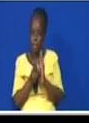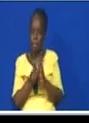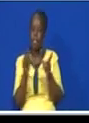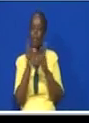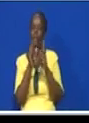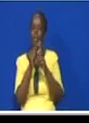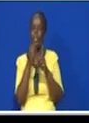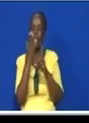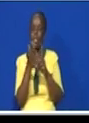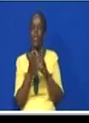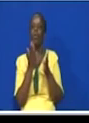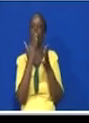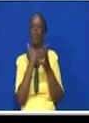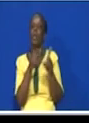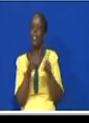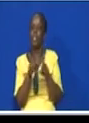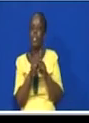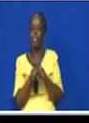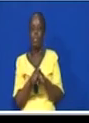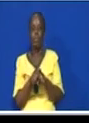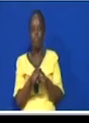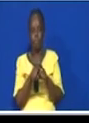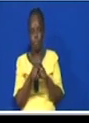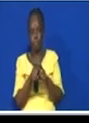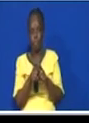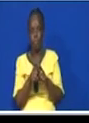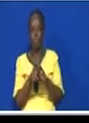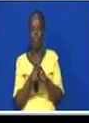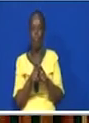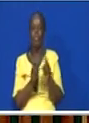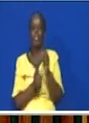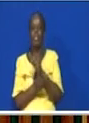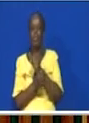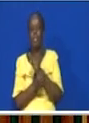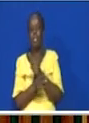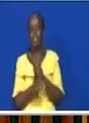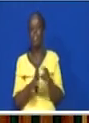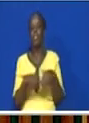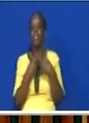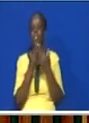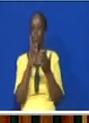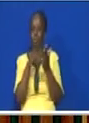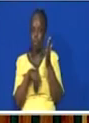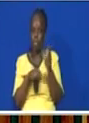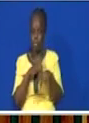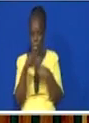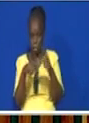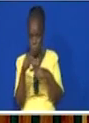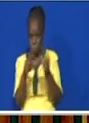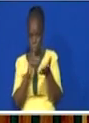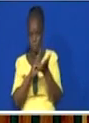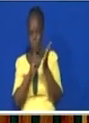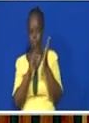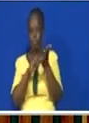faulting require the same thing. That is to simply give what that process